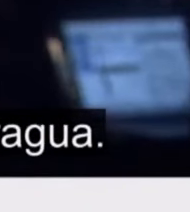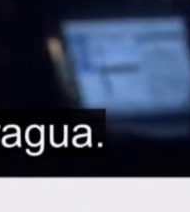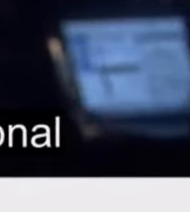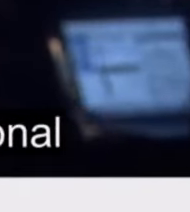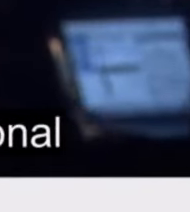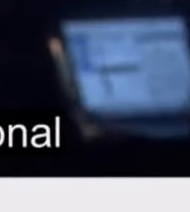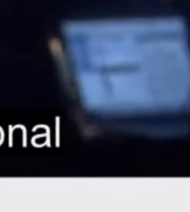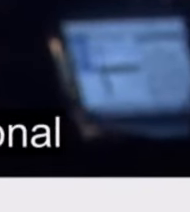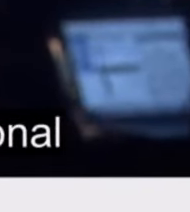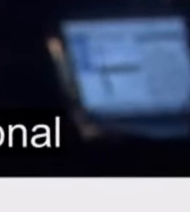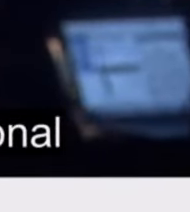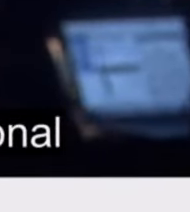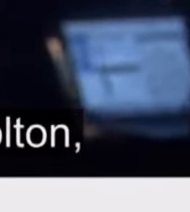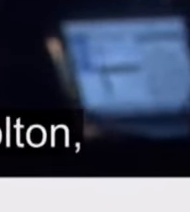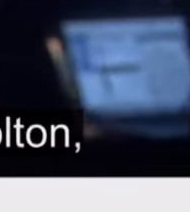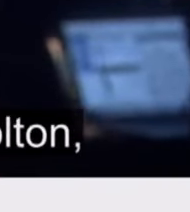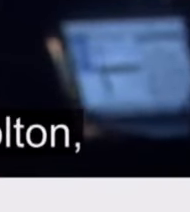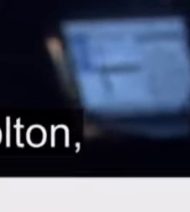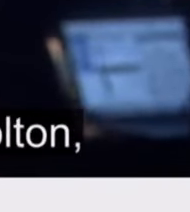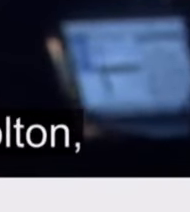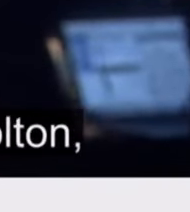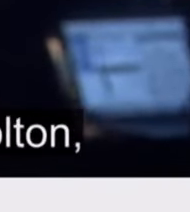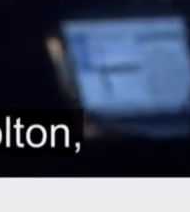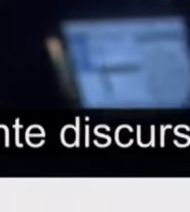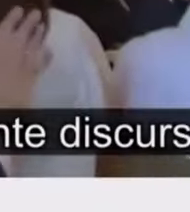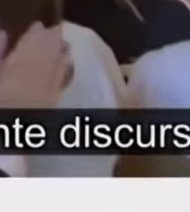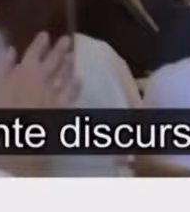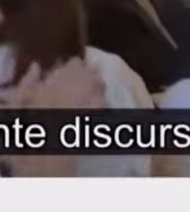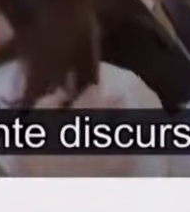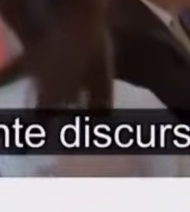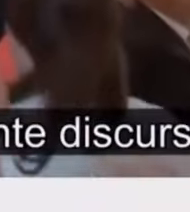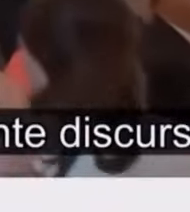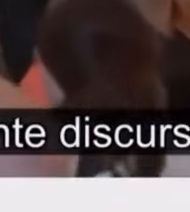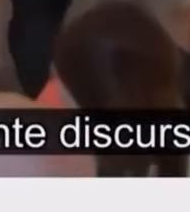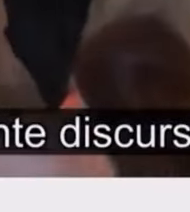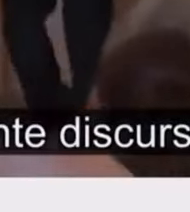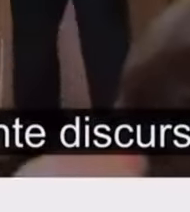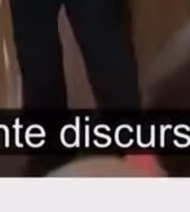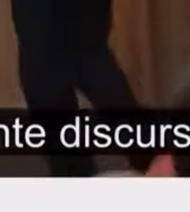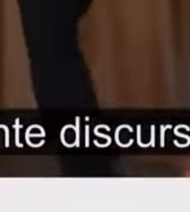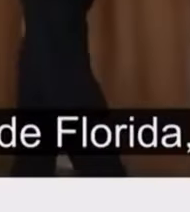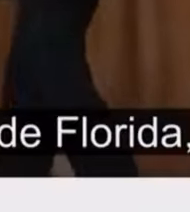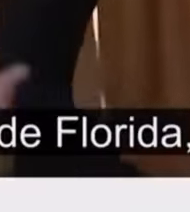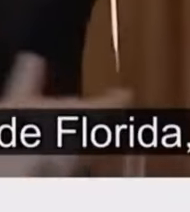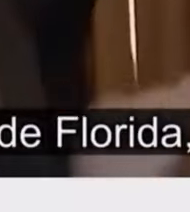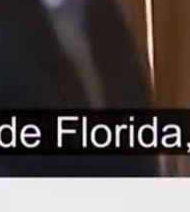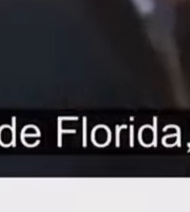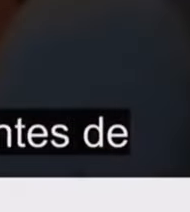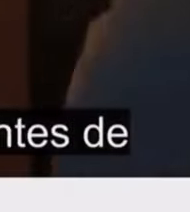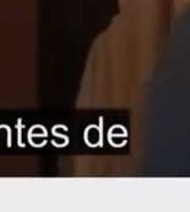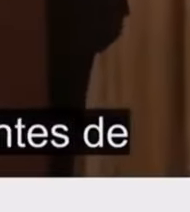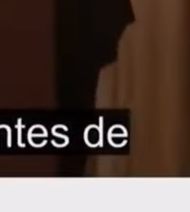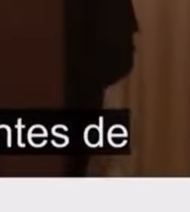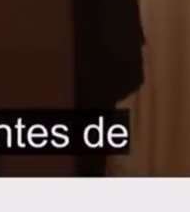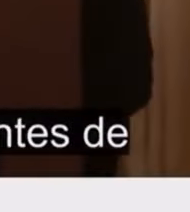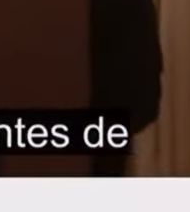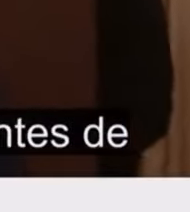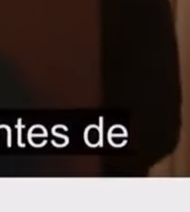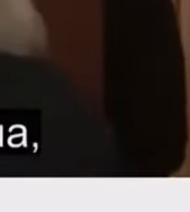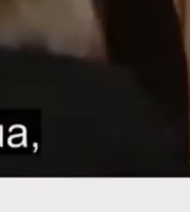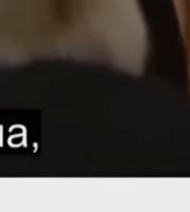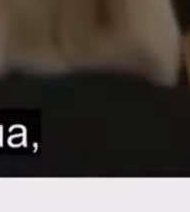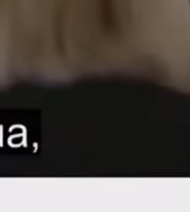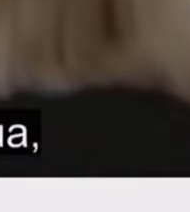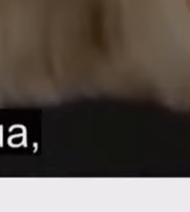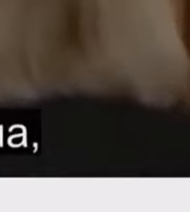Venezuela, and Nicaragua. President Trump's national security advisor, John Bolton, announced the sanctions during a belligerent speech in Miami mocking the presidents of